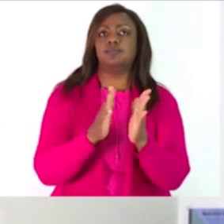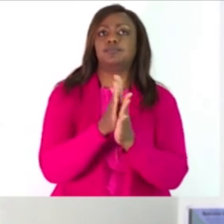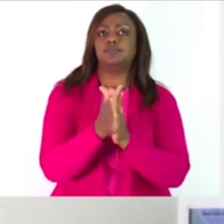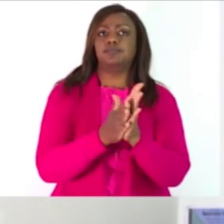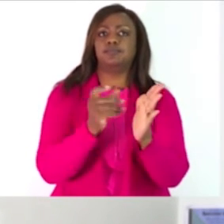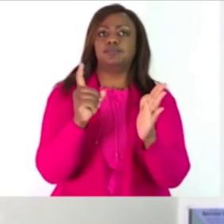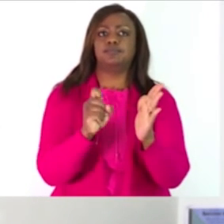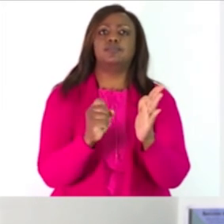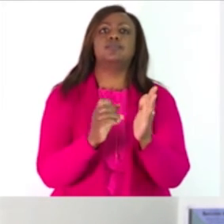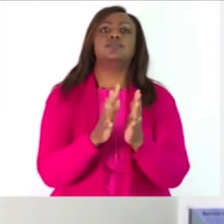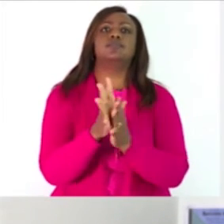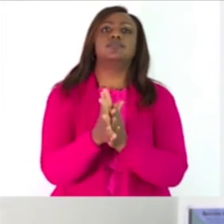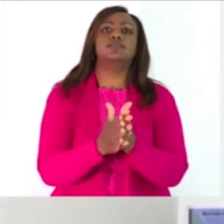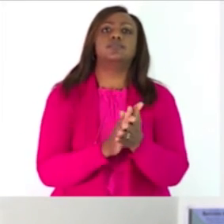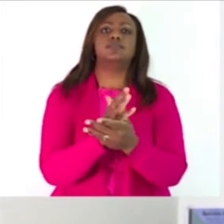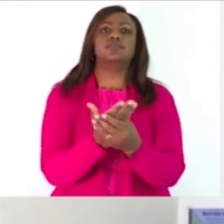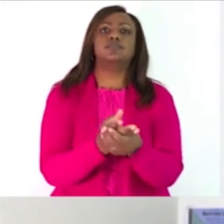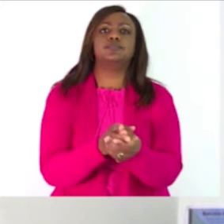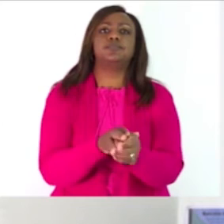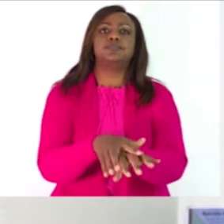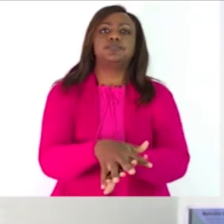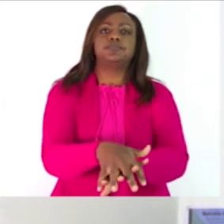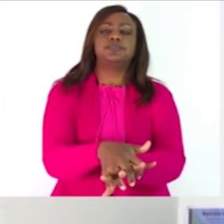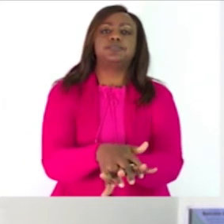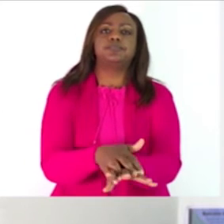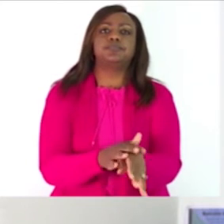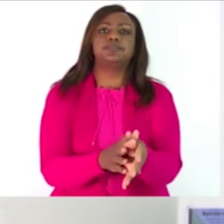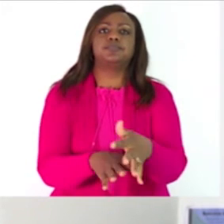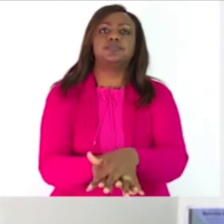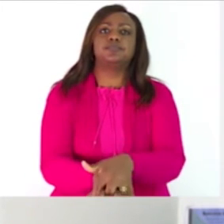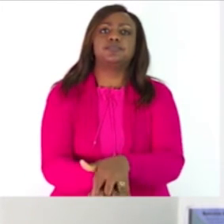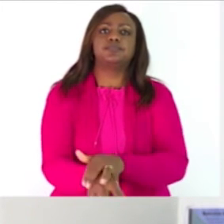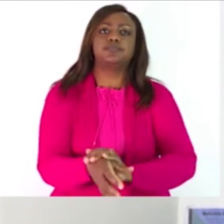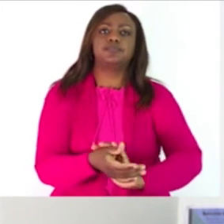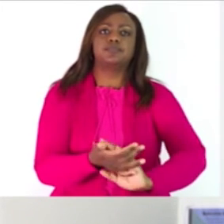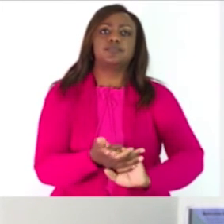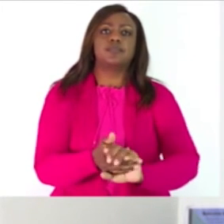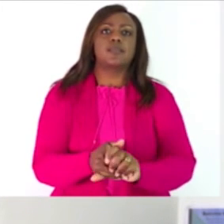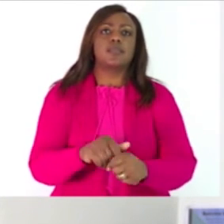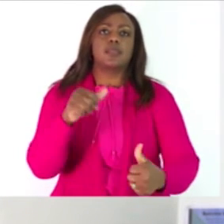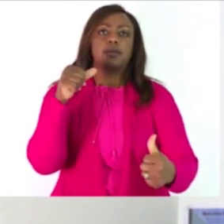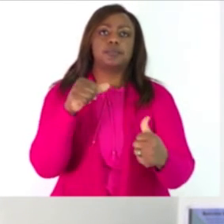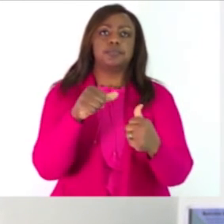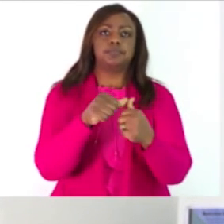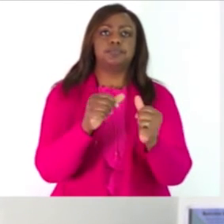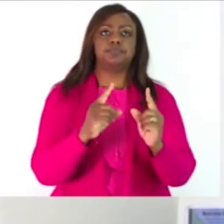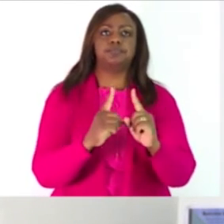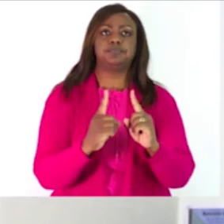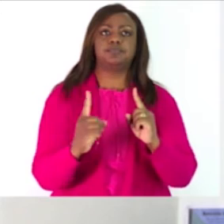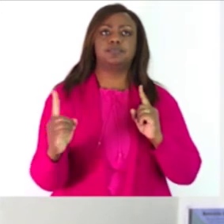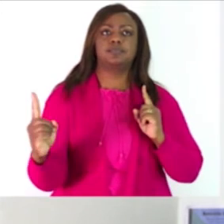hands. We're rubbing the sanitizer into our hands, as well as the back and in between our